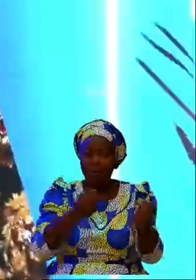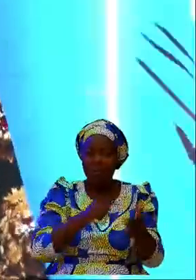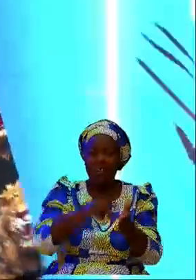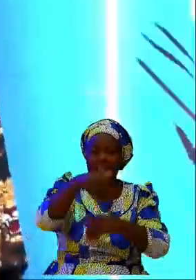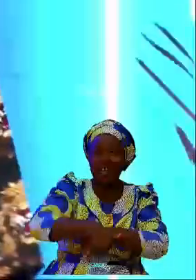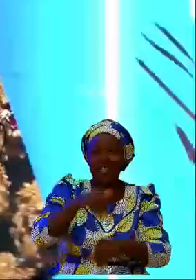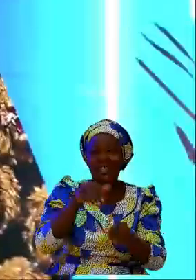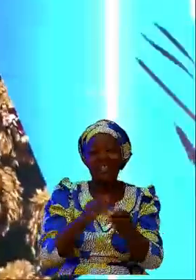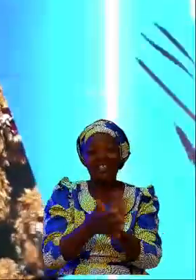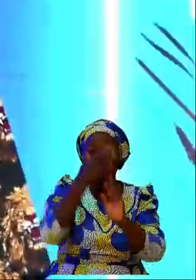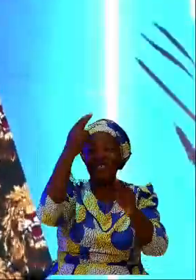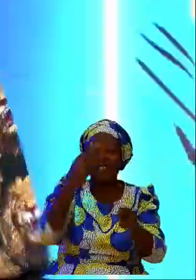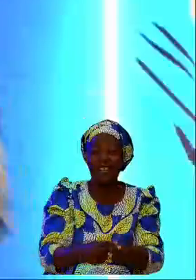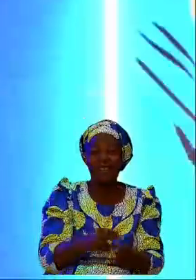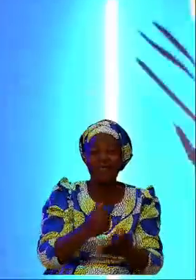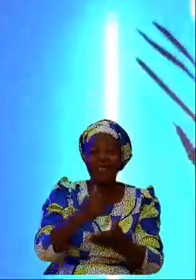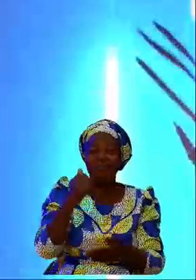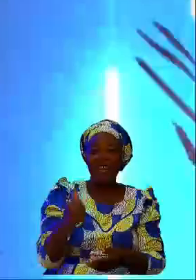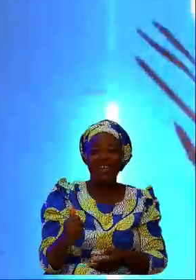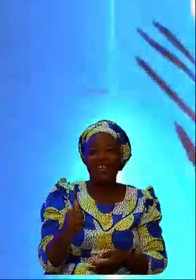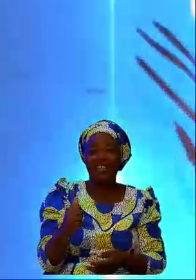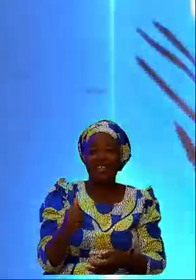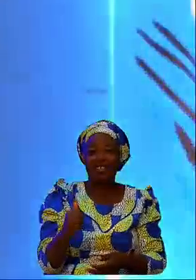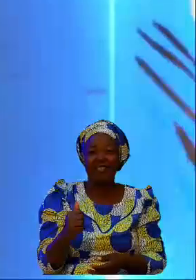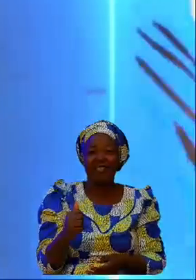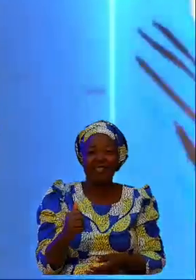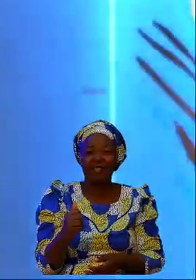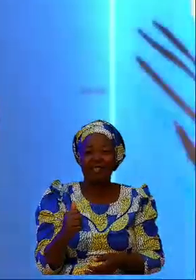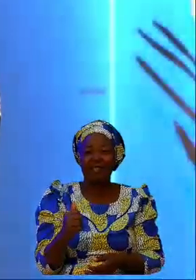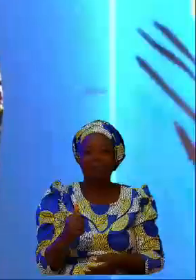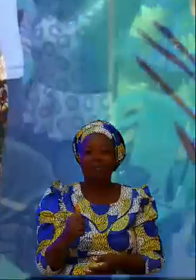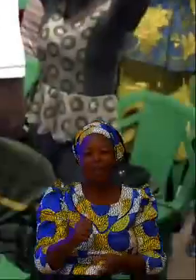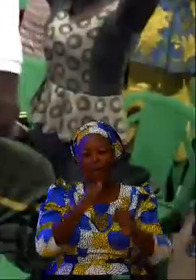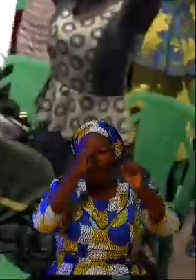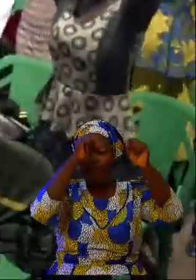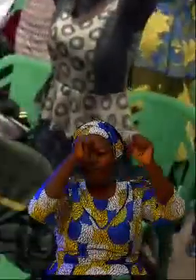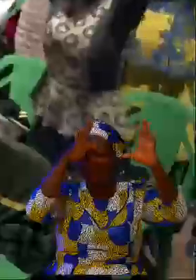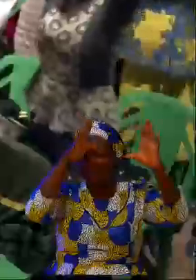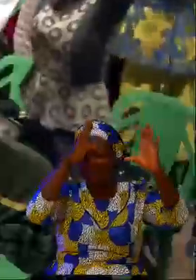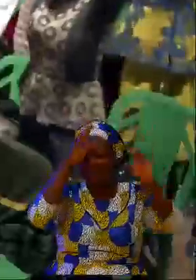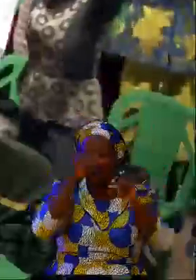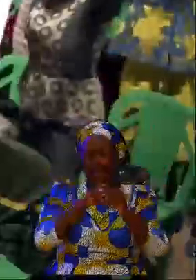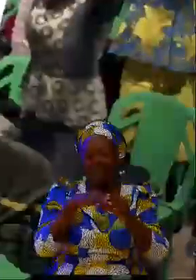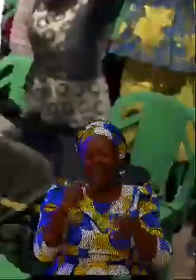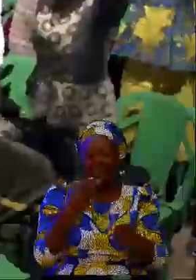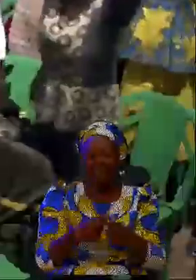that tied you down, everything is broken tonight in Jesus' name.